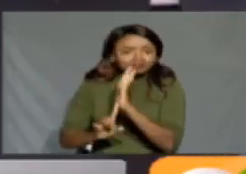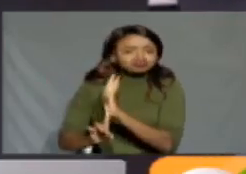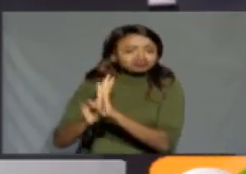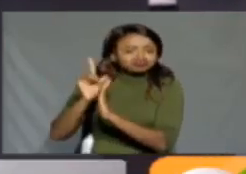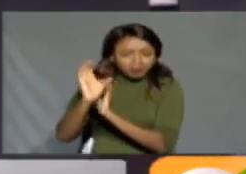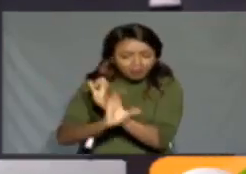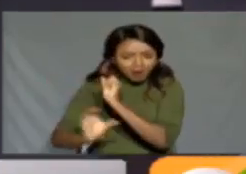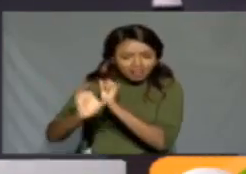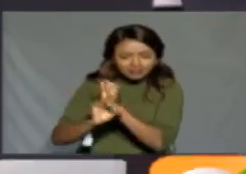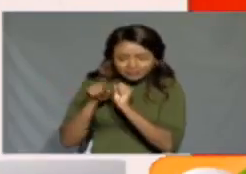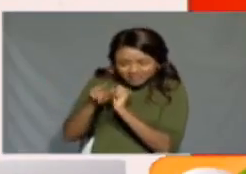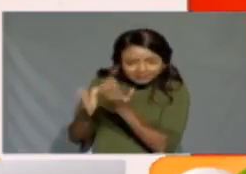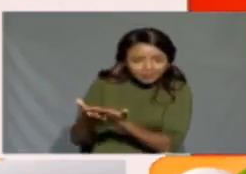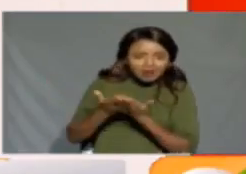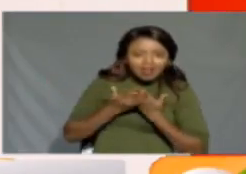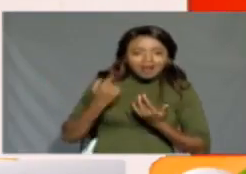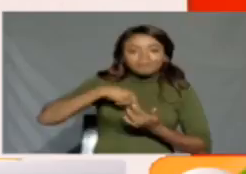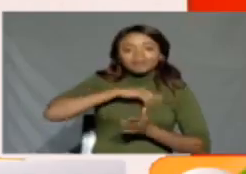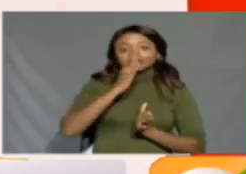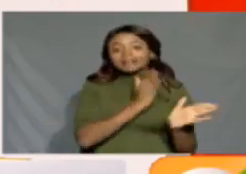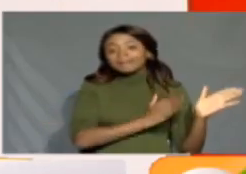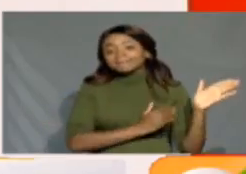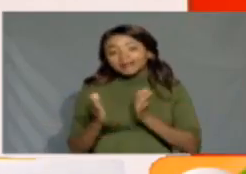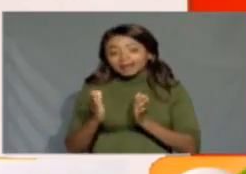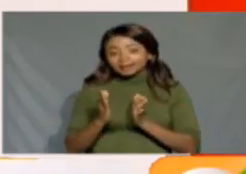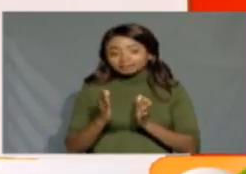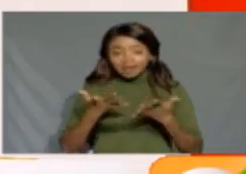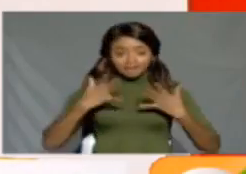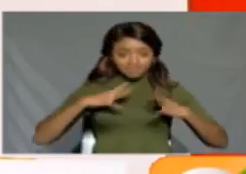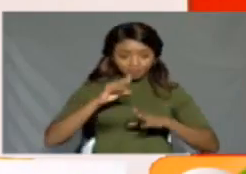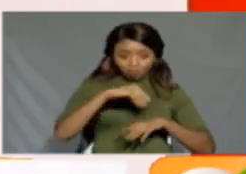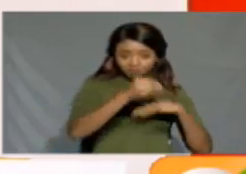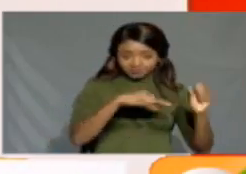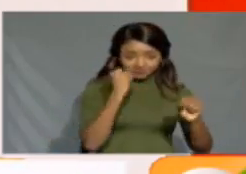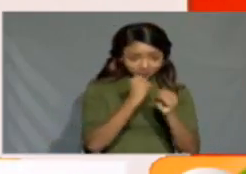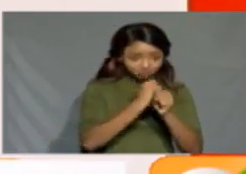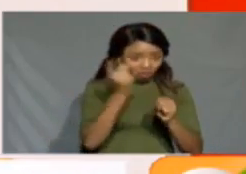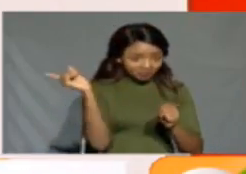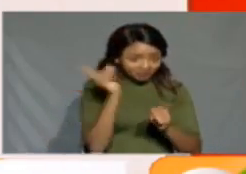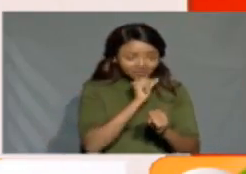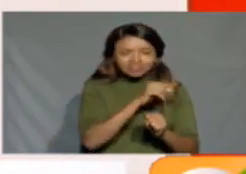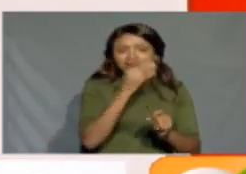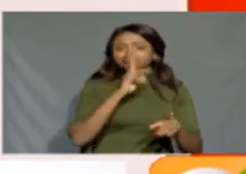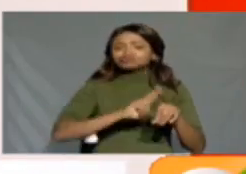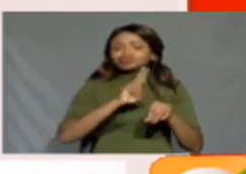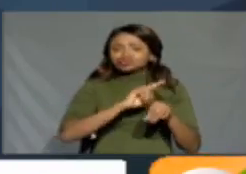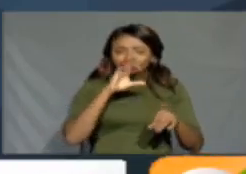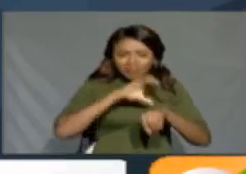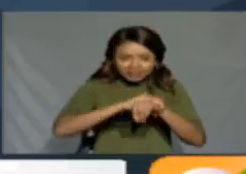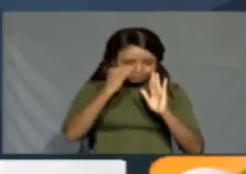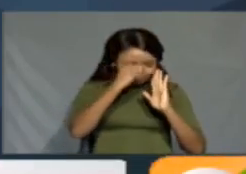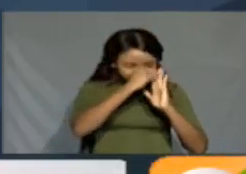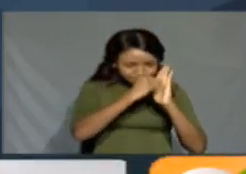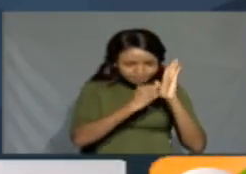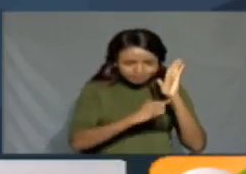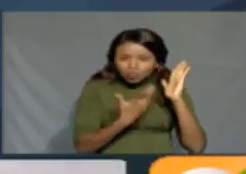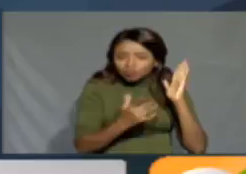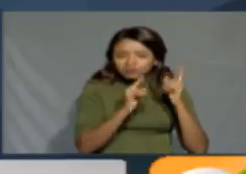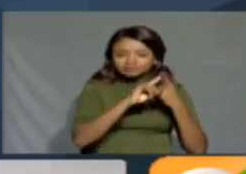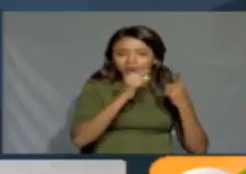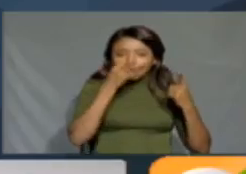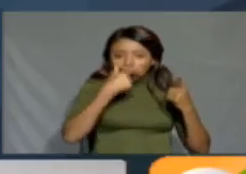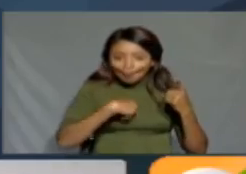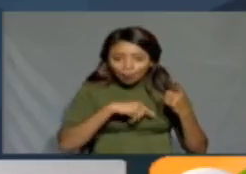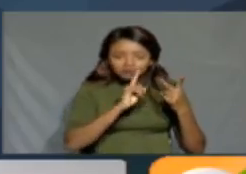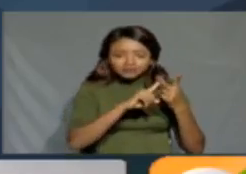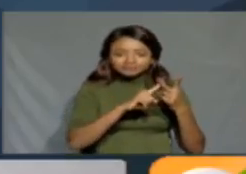country, so that we are able to plan. The enumerators have been compiling details of Kenyans from their homes, taking note of age, sex,